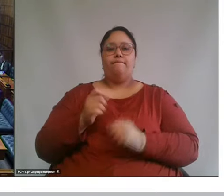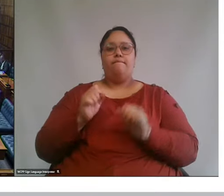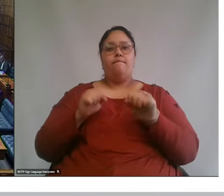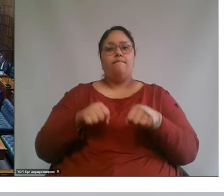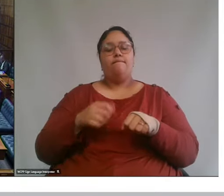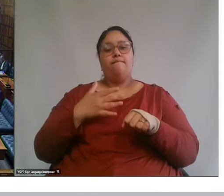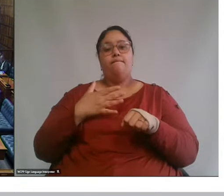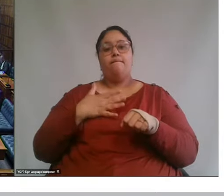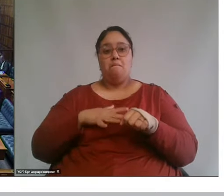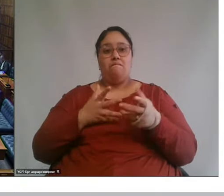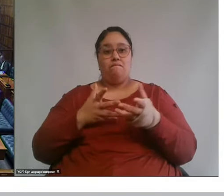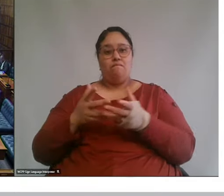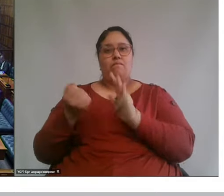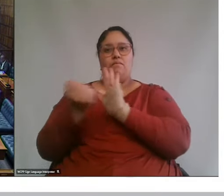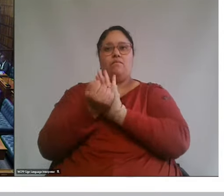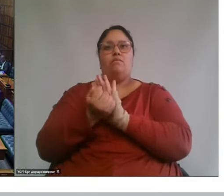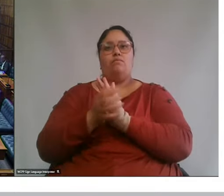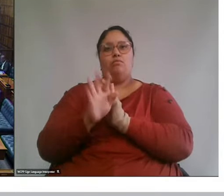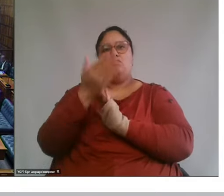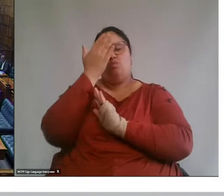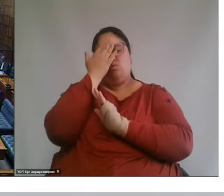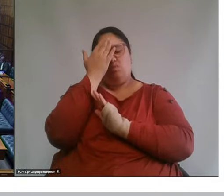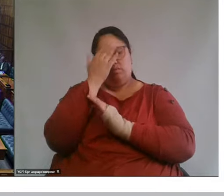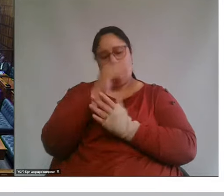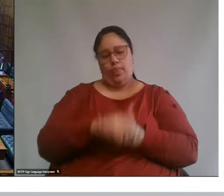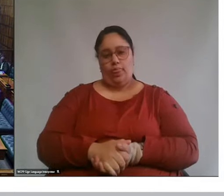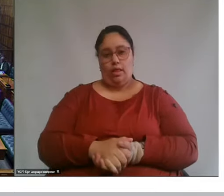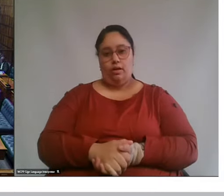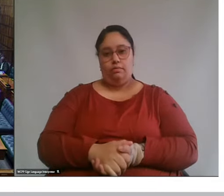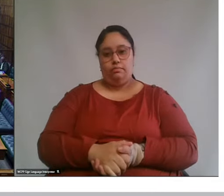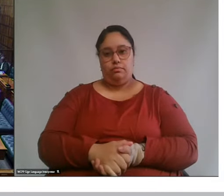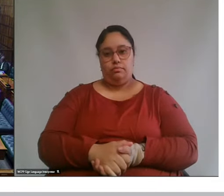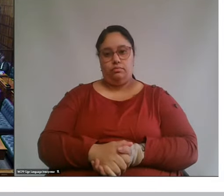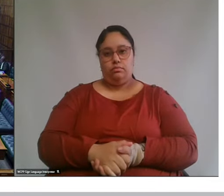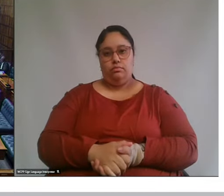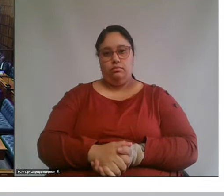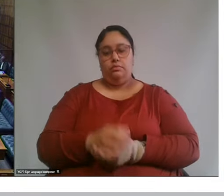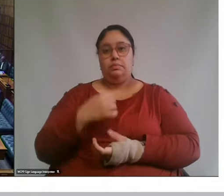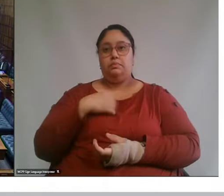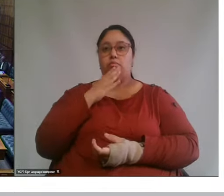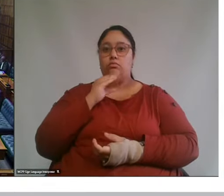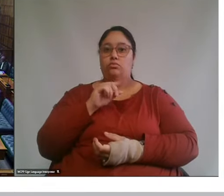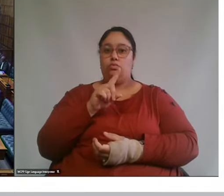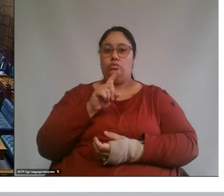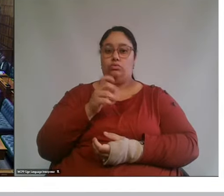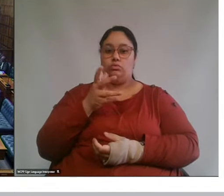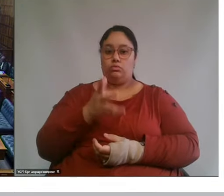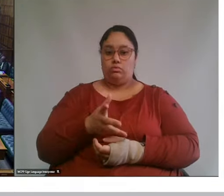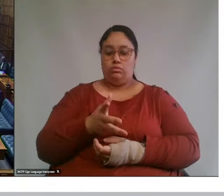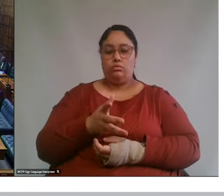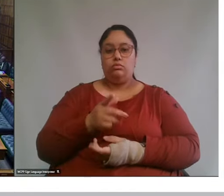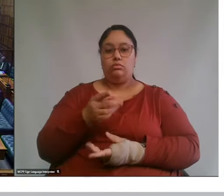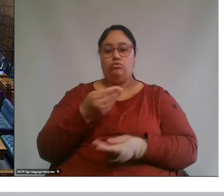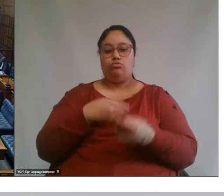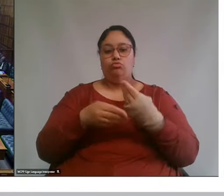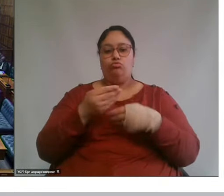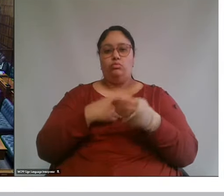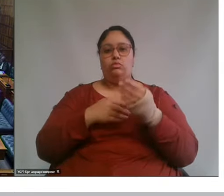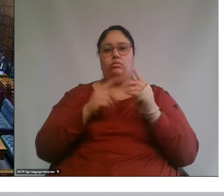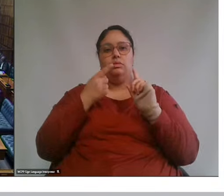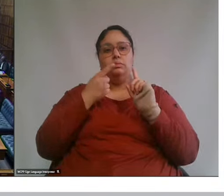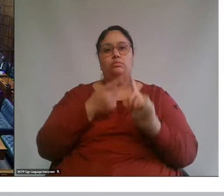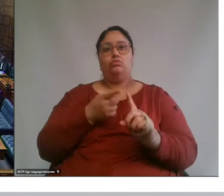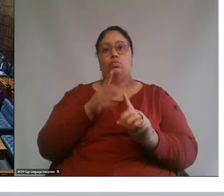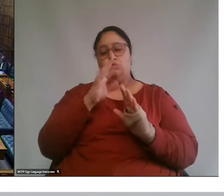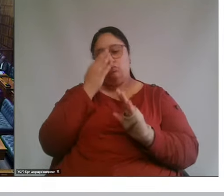buy you know the brand that they know so I'm asking the question here on this uh a trade mission do you know